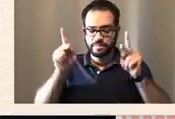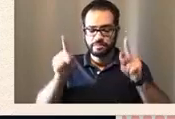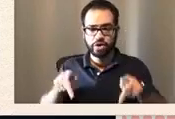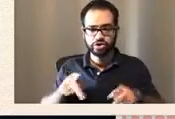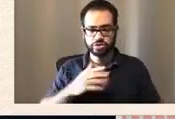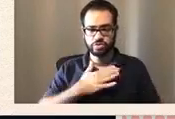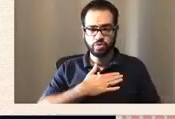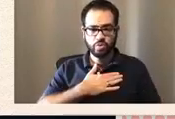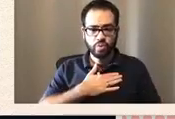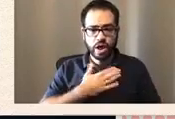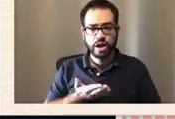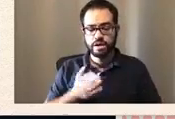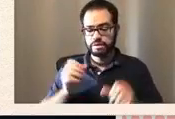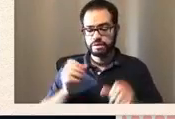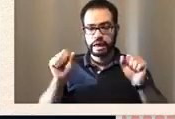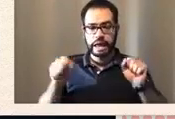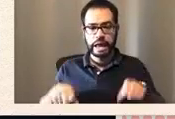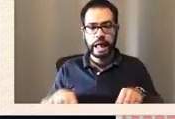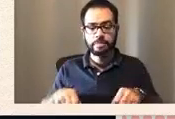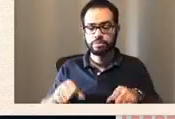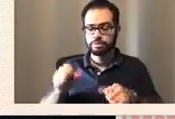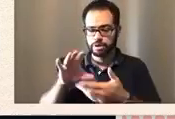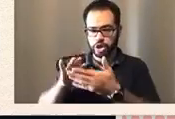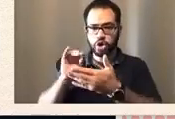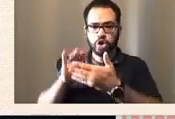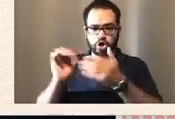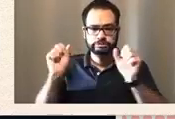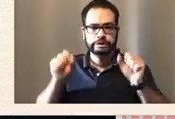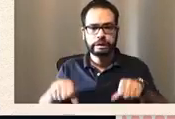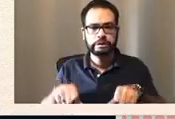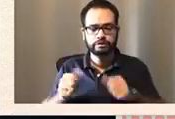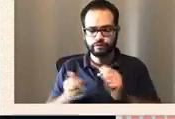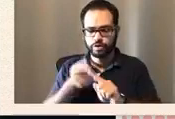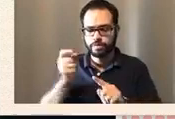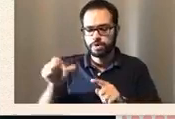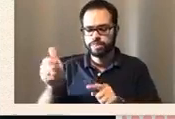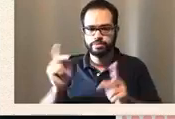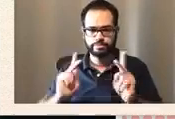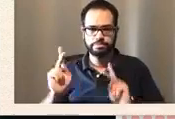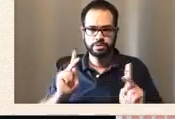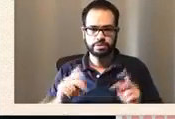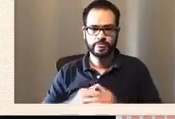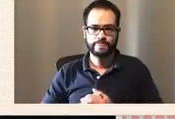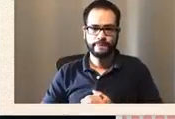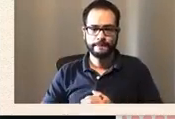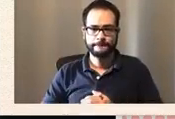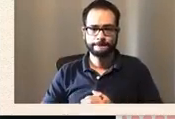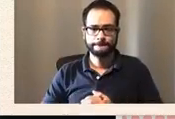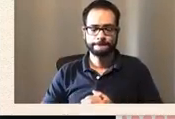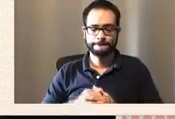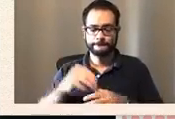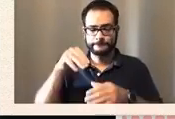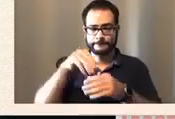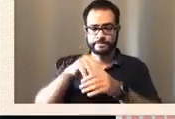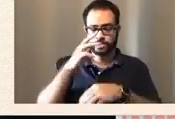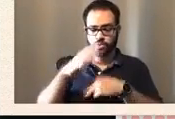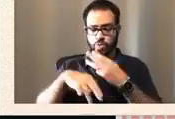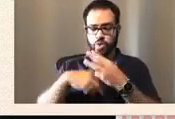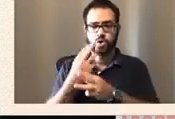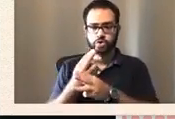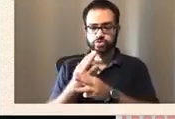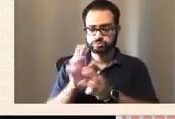to can learn from others. And in a world where people